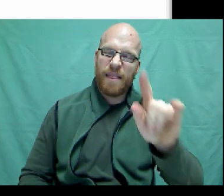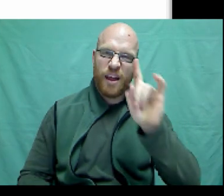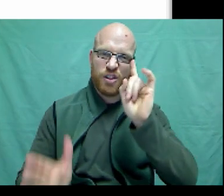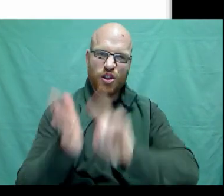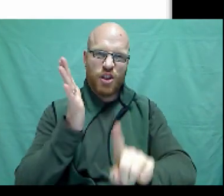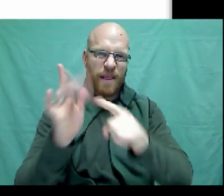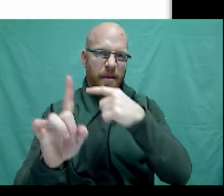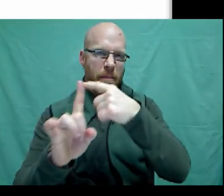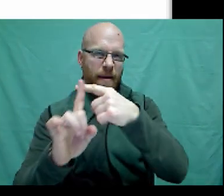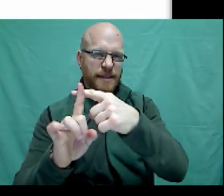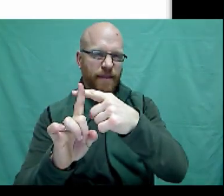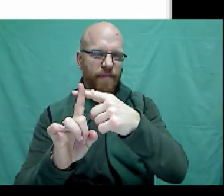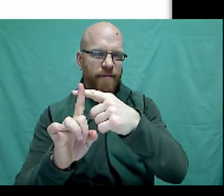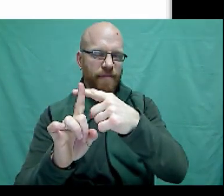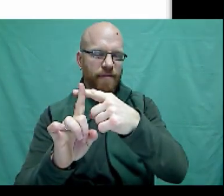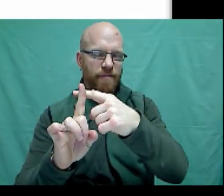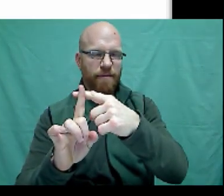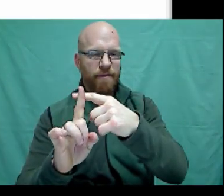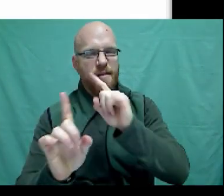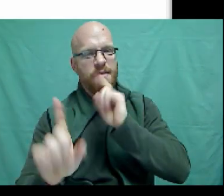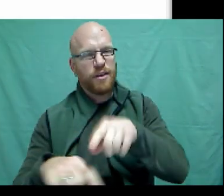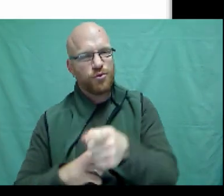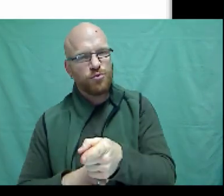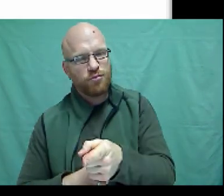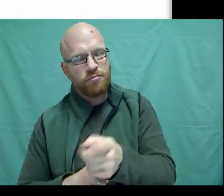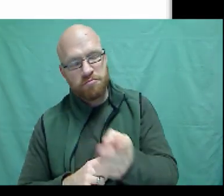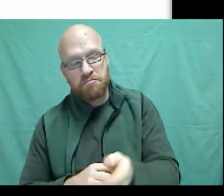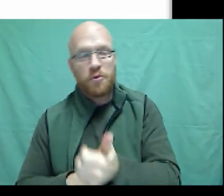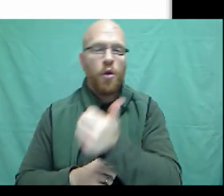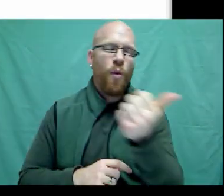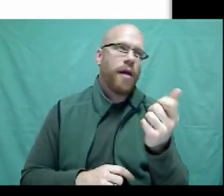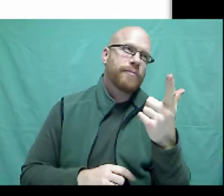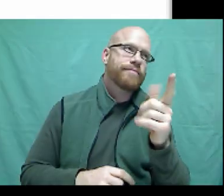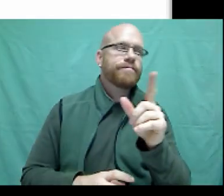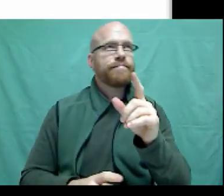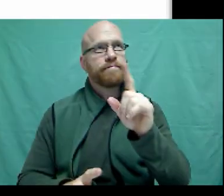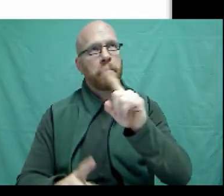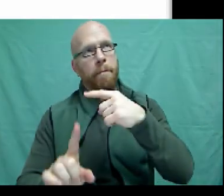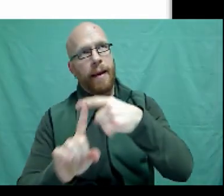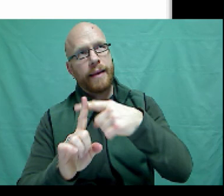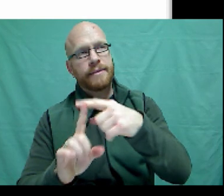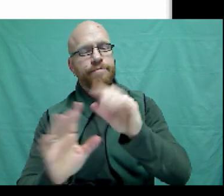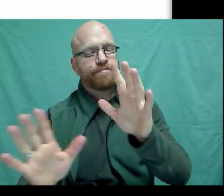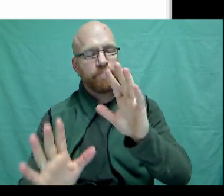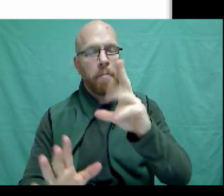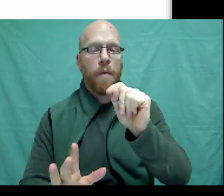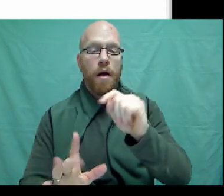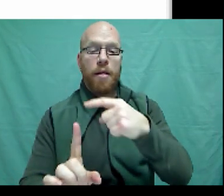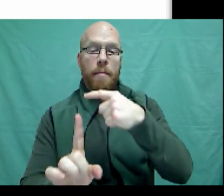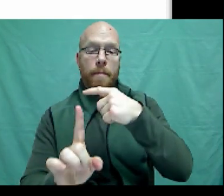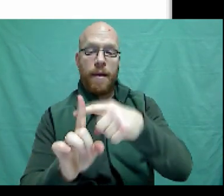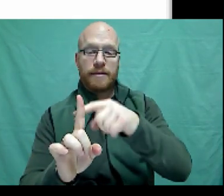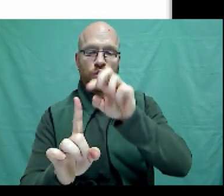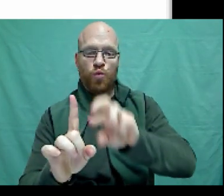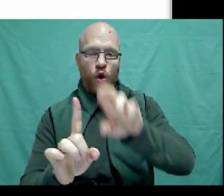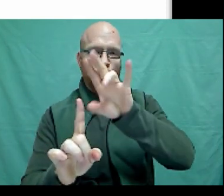And there's our check. I checked the positive root. Now you can check the negative one on your own,